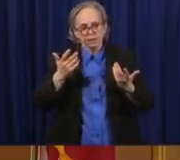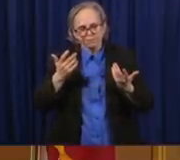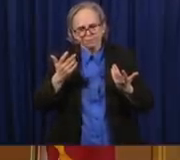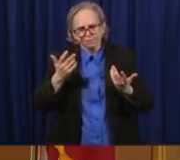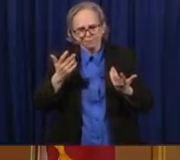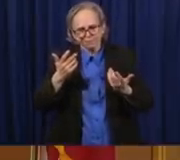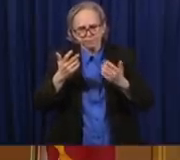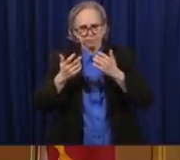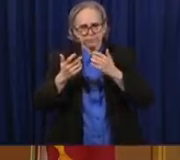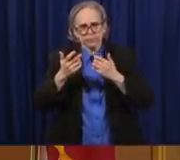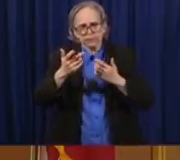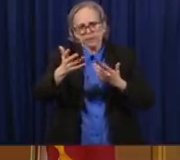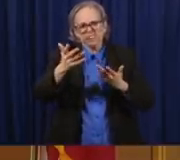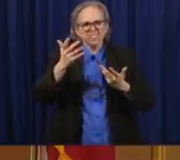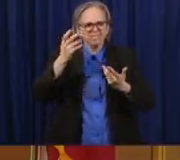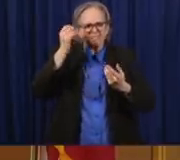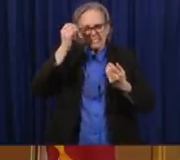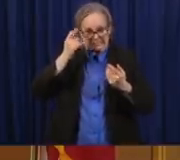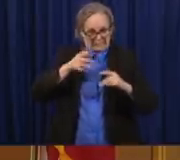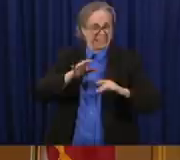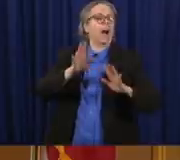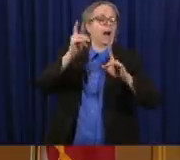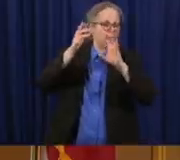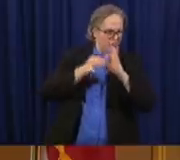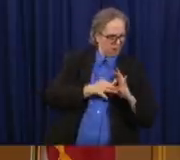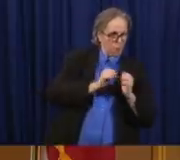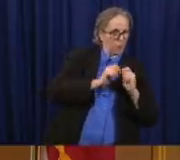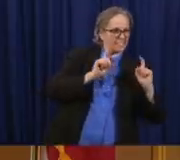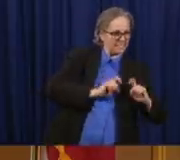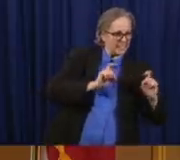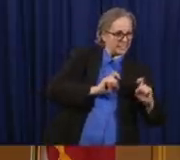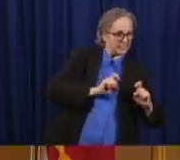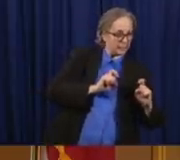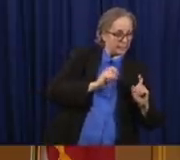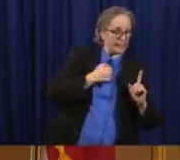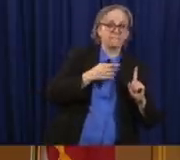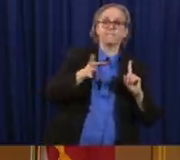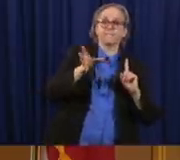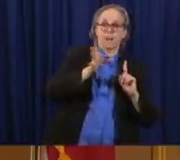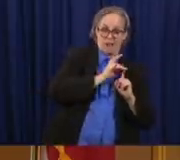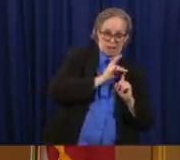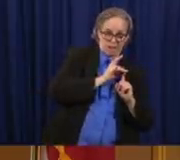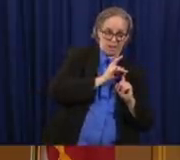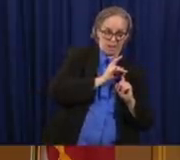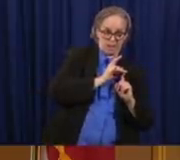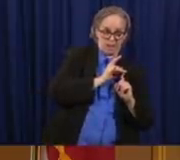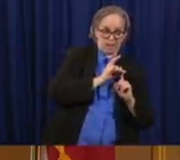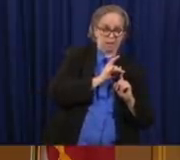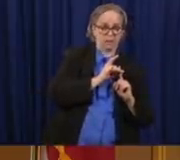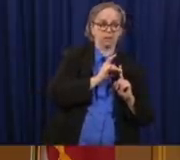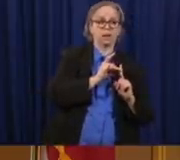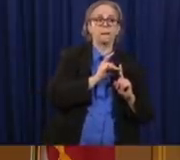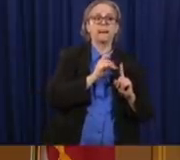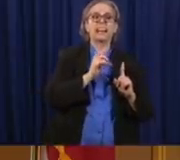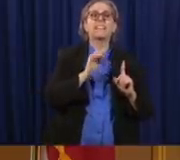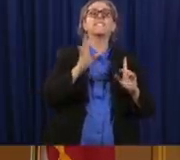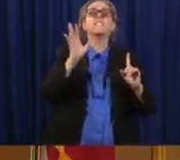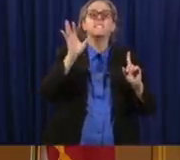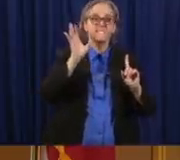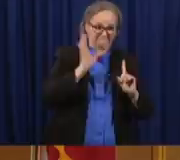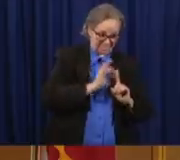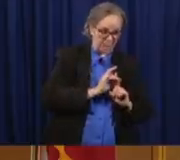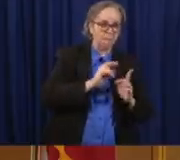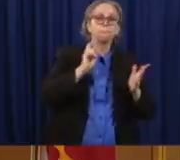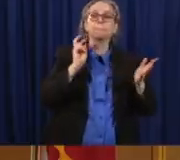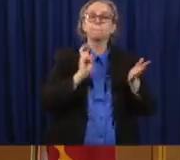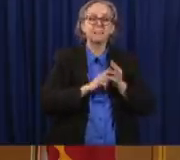are being tested to see if they're COVID-19 positive. And if they're positive, then they got to make